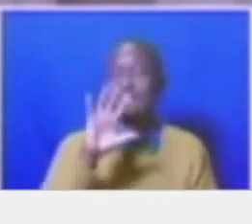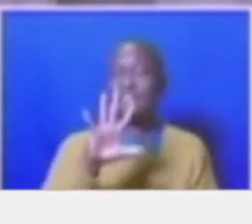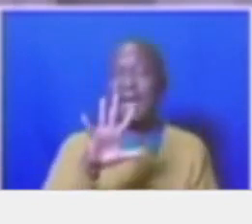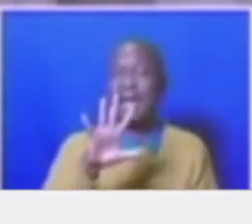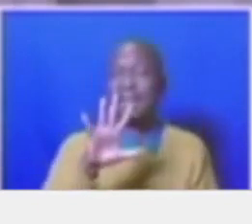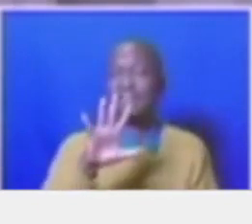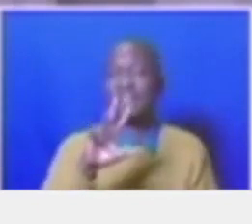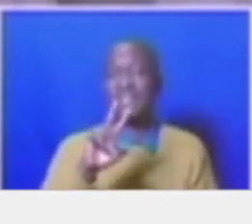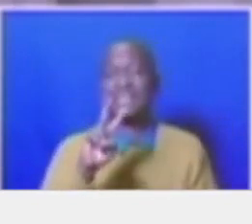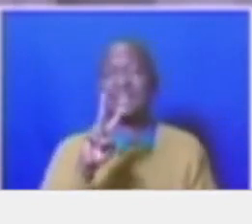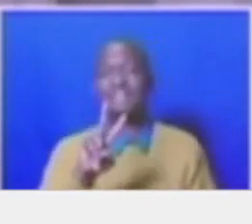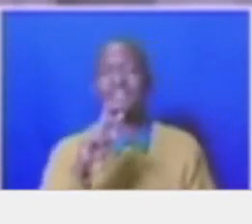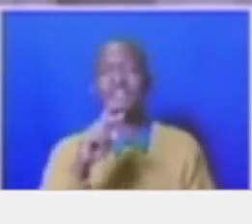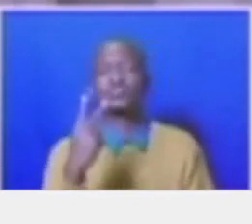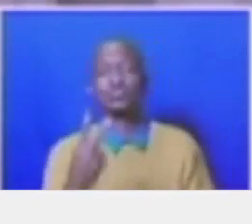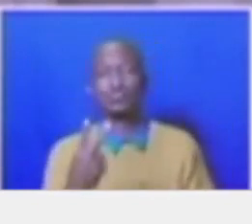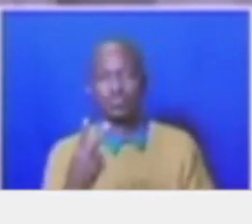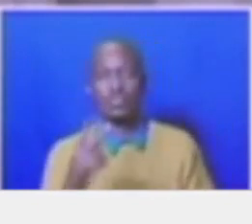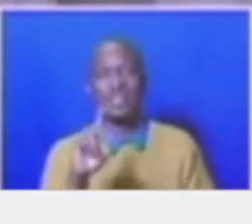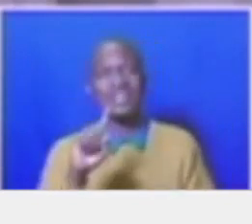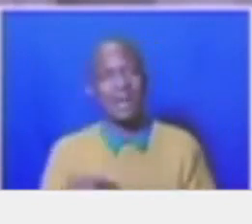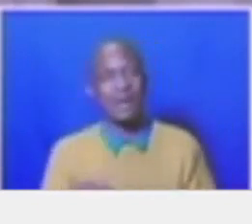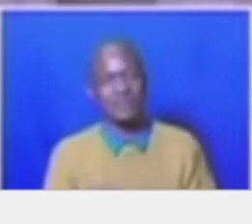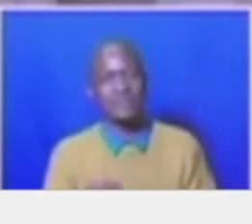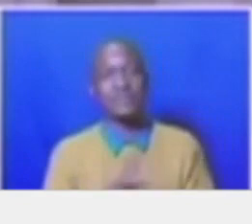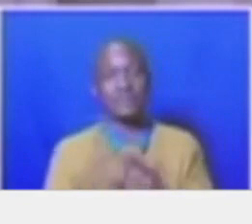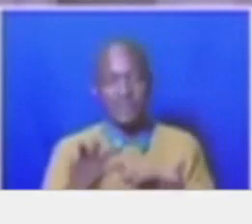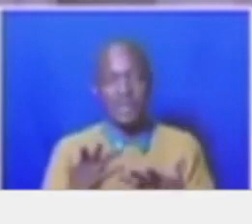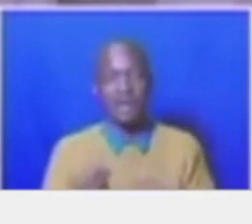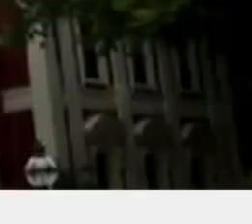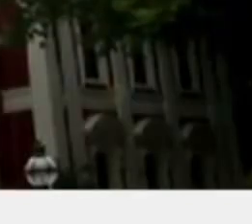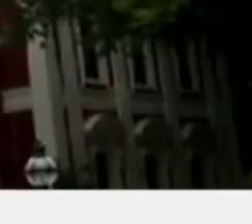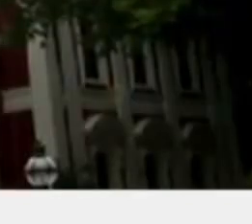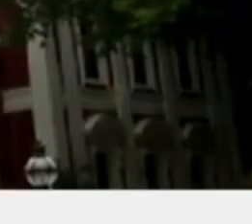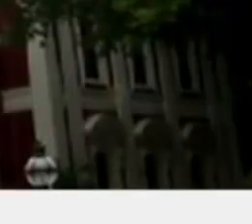552,000 households have benefited from land reform